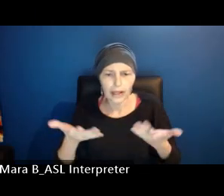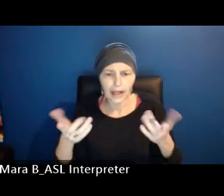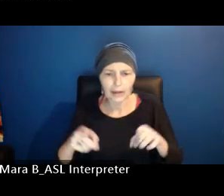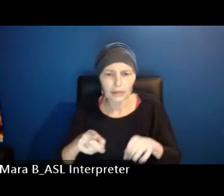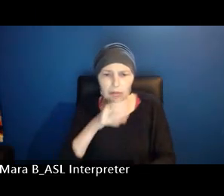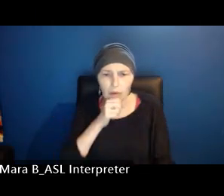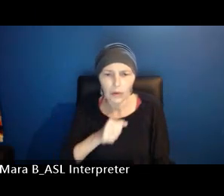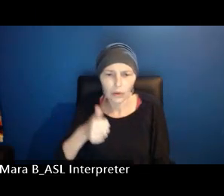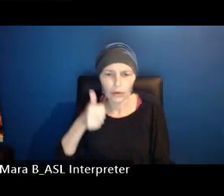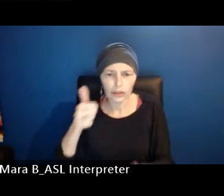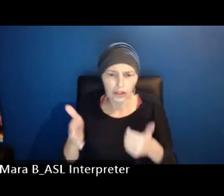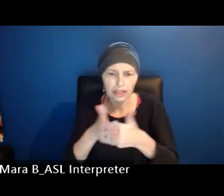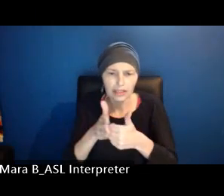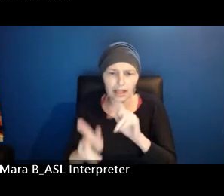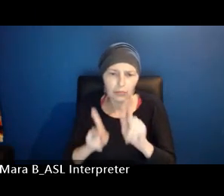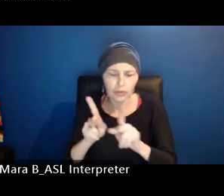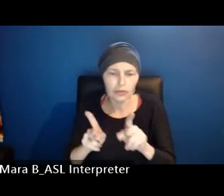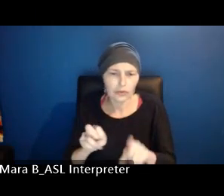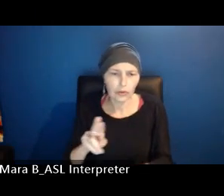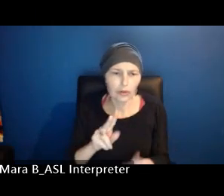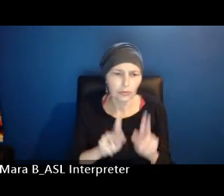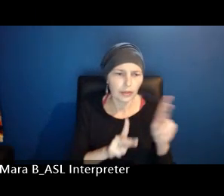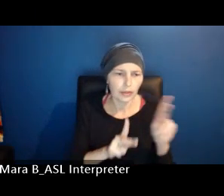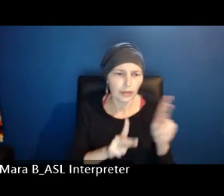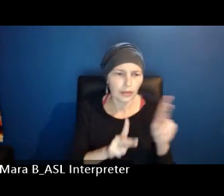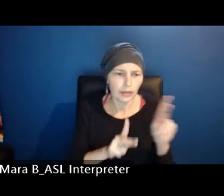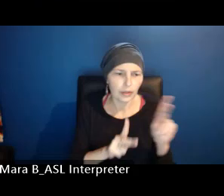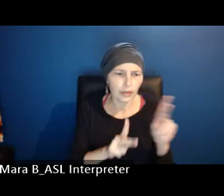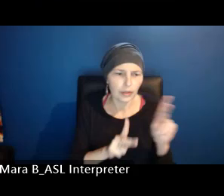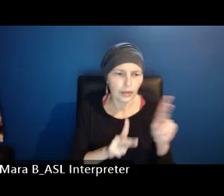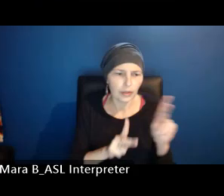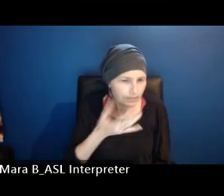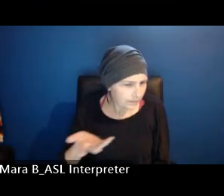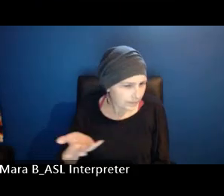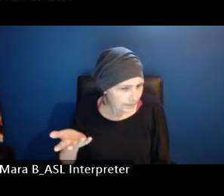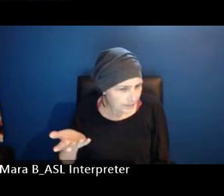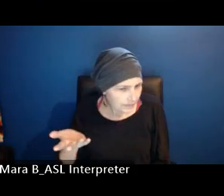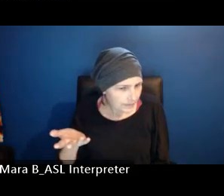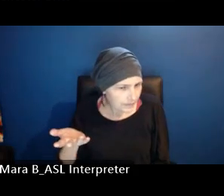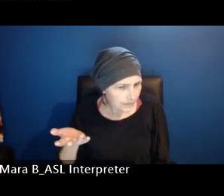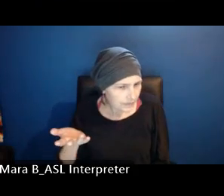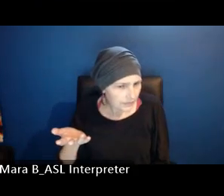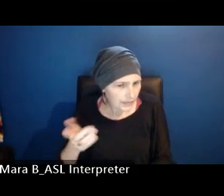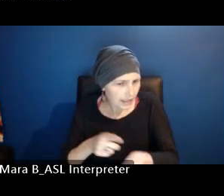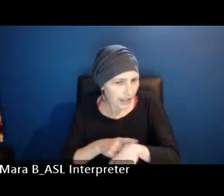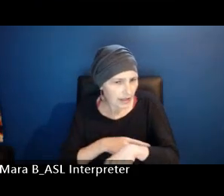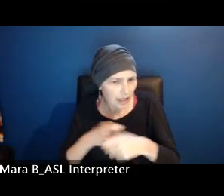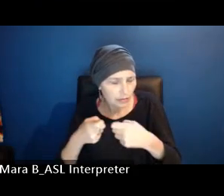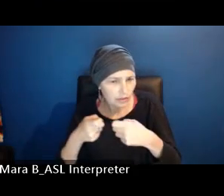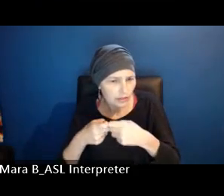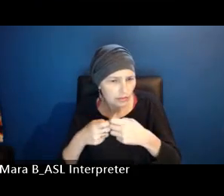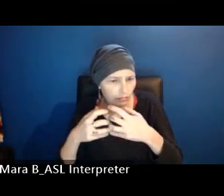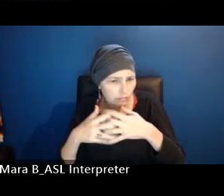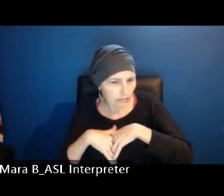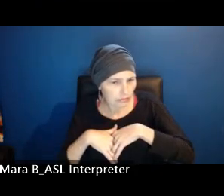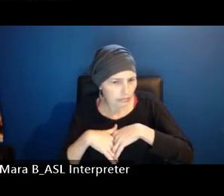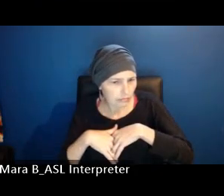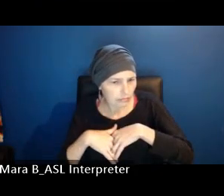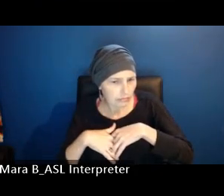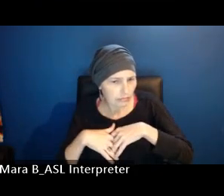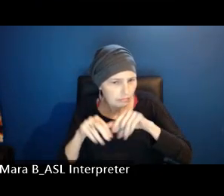or those of us that have kids. I mean, and then how long will the electricity be out for most of us? So I think that you guys have to